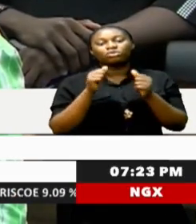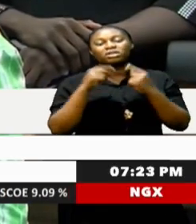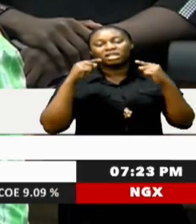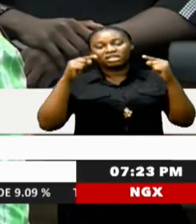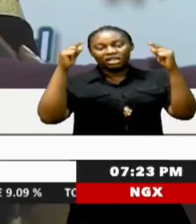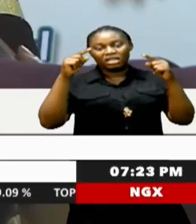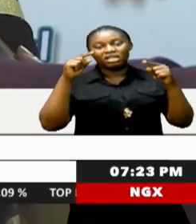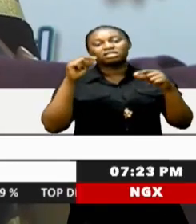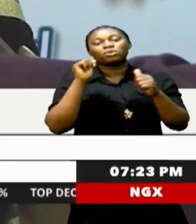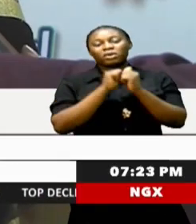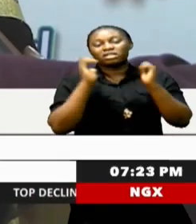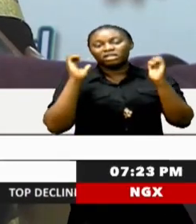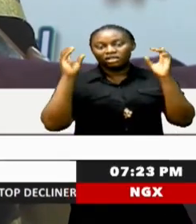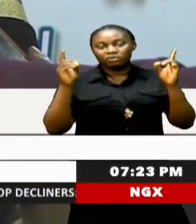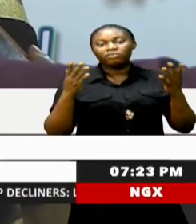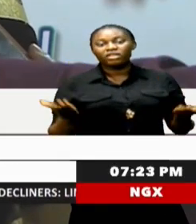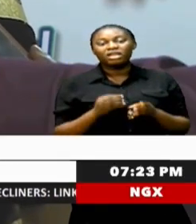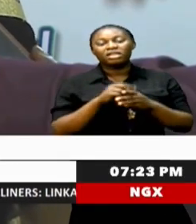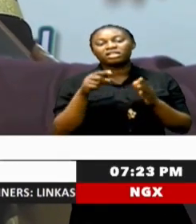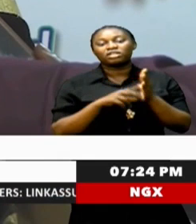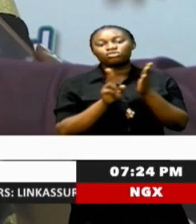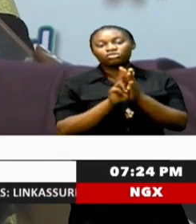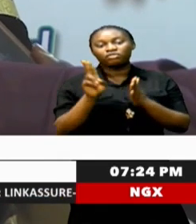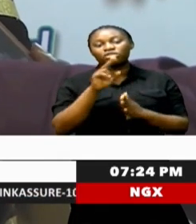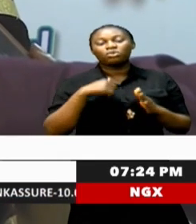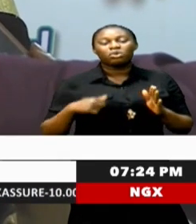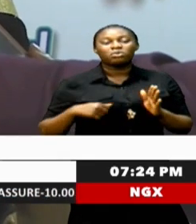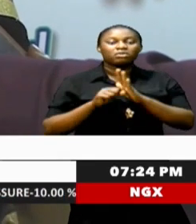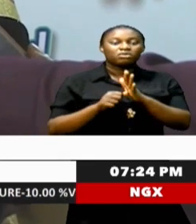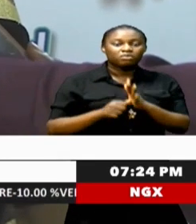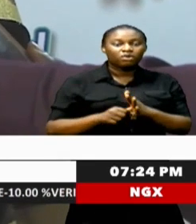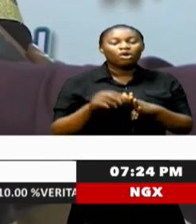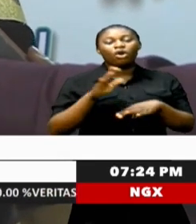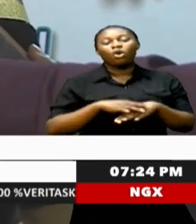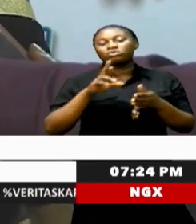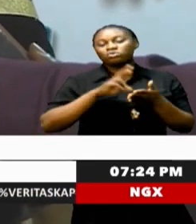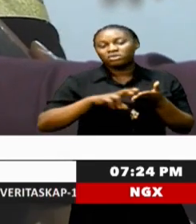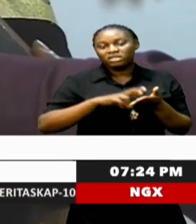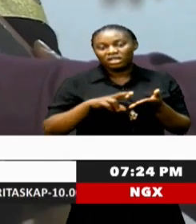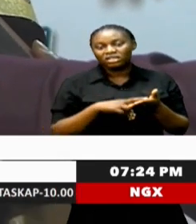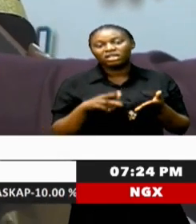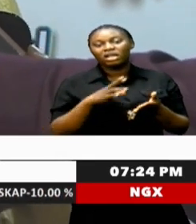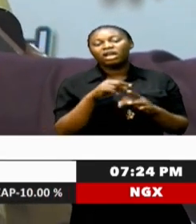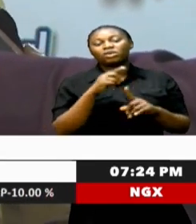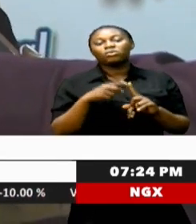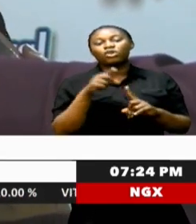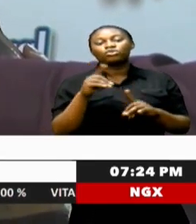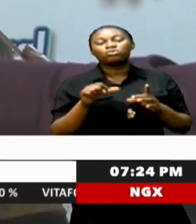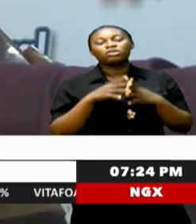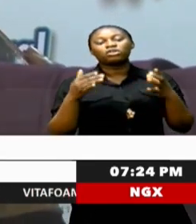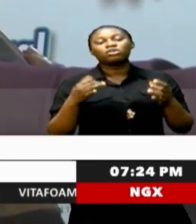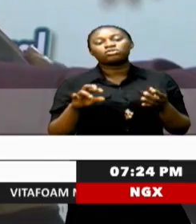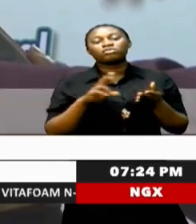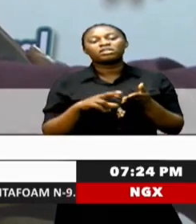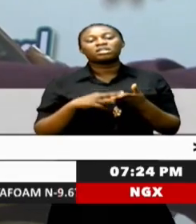intellectual growth. Here in Nile University, we place a lot of emphasis on research. And when you do a lot of research, the